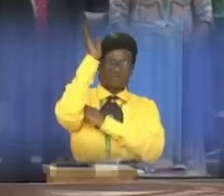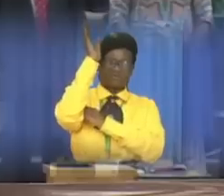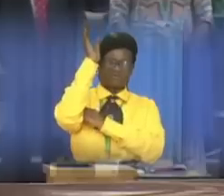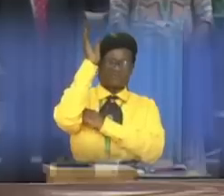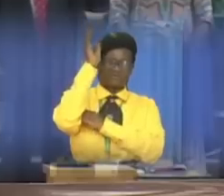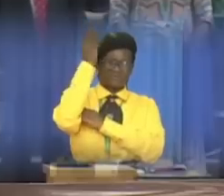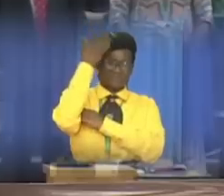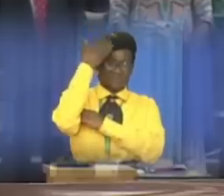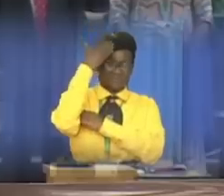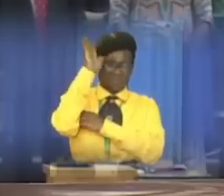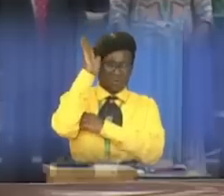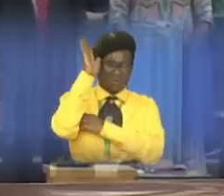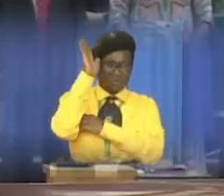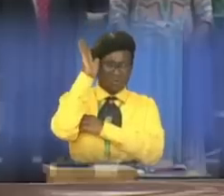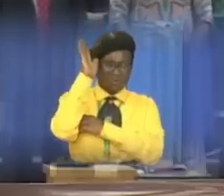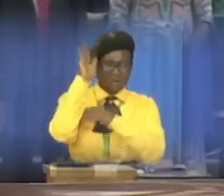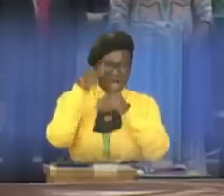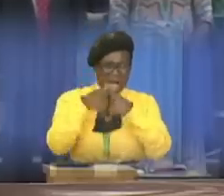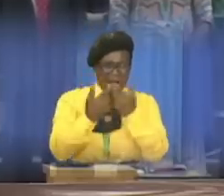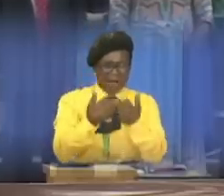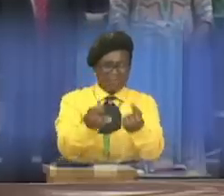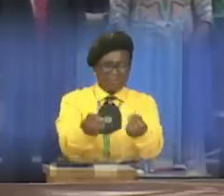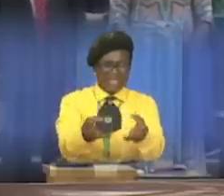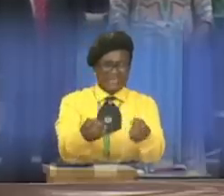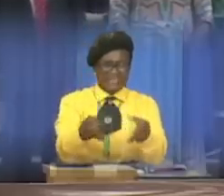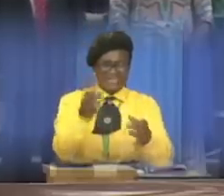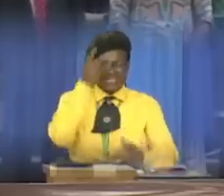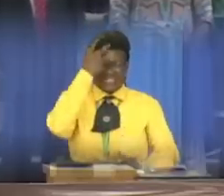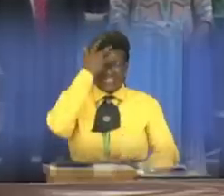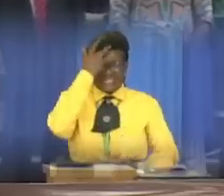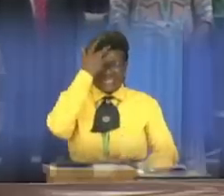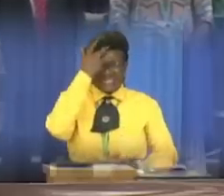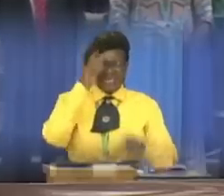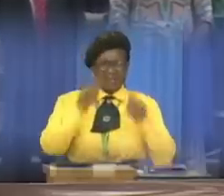I don't know how many sick people are here tonight.